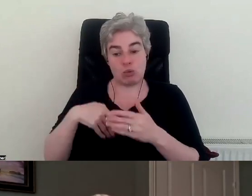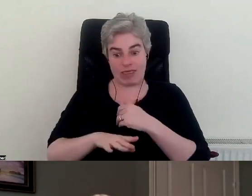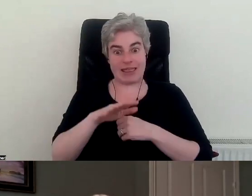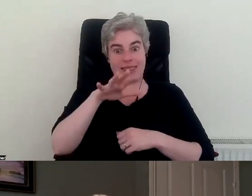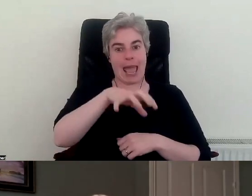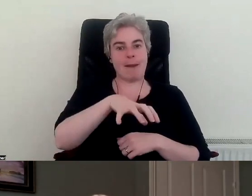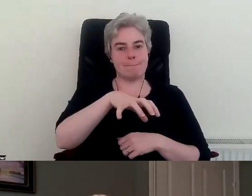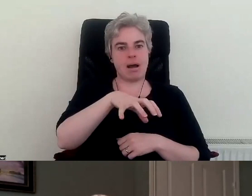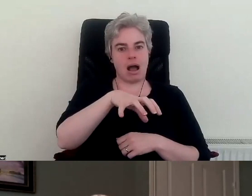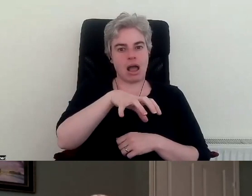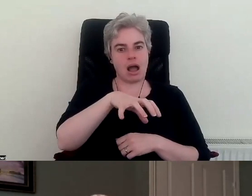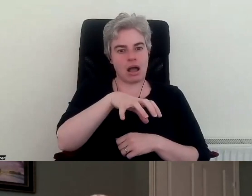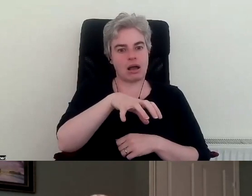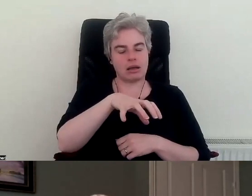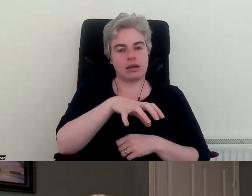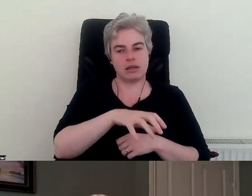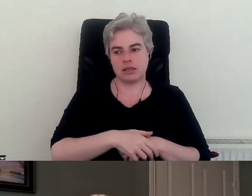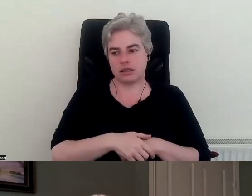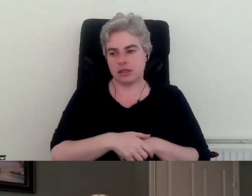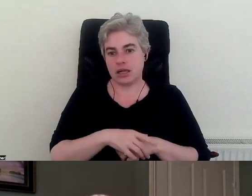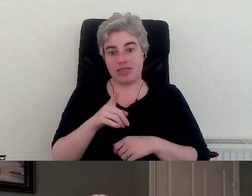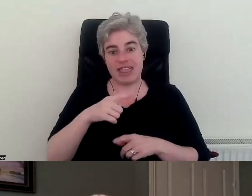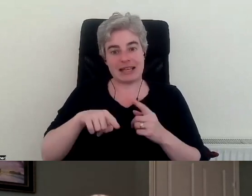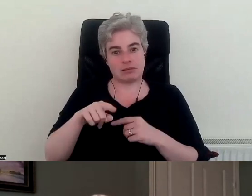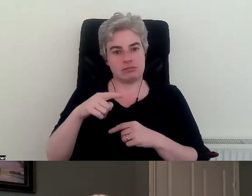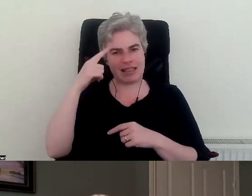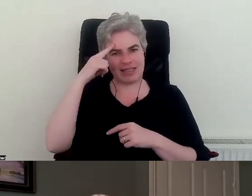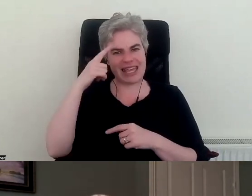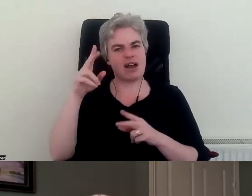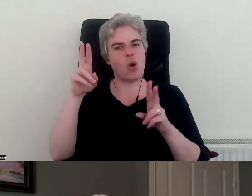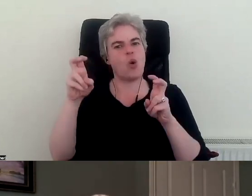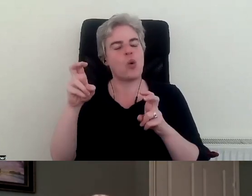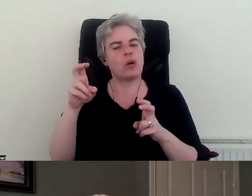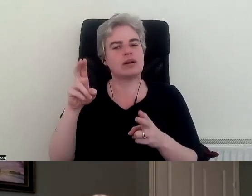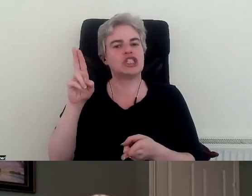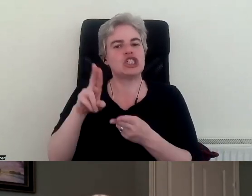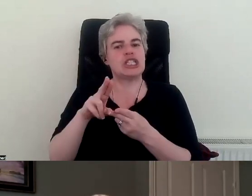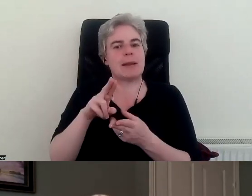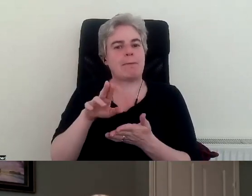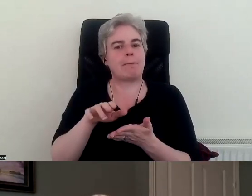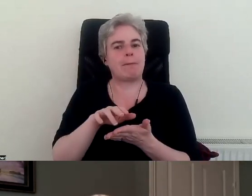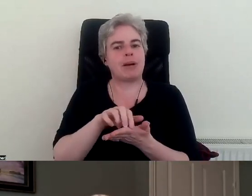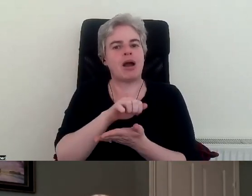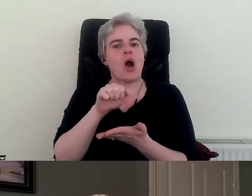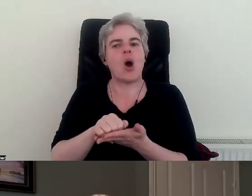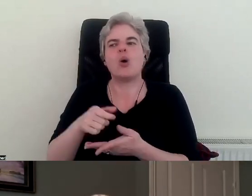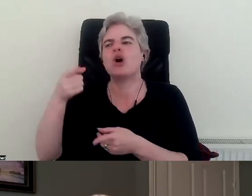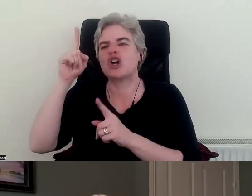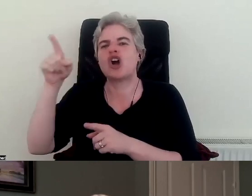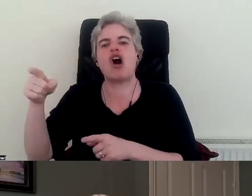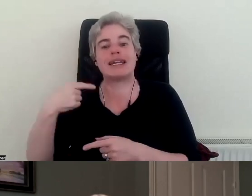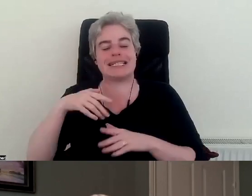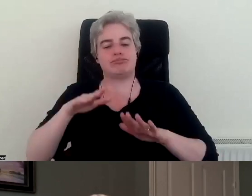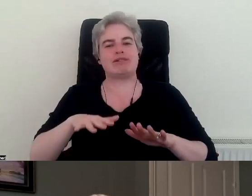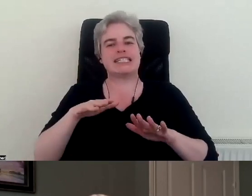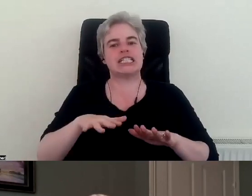see what I mean, than possibly that assumed cheap grace, blessing, God must be in this because it's the British